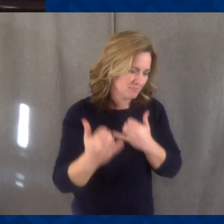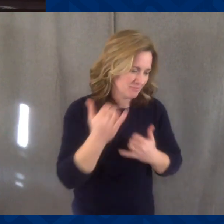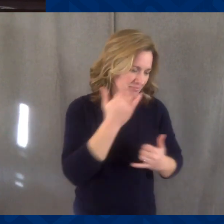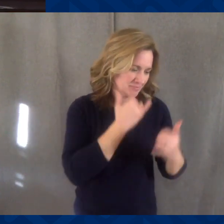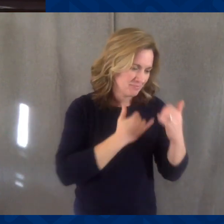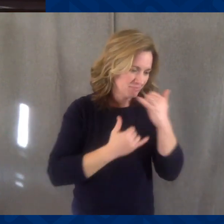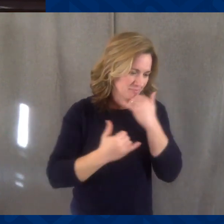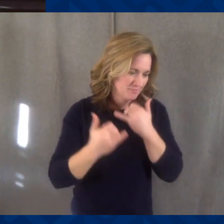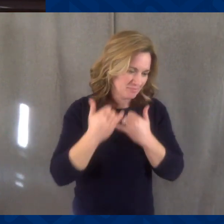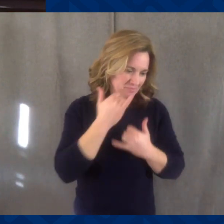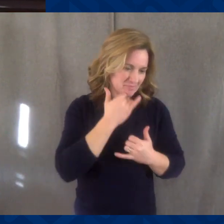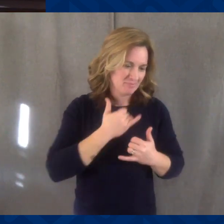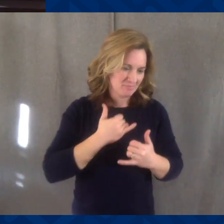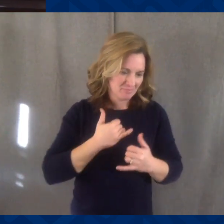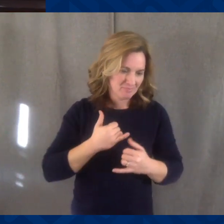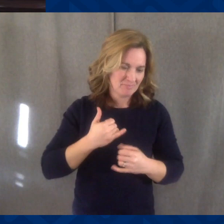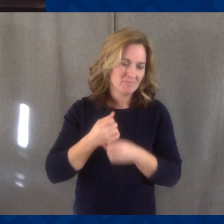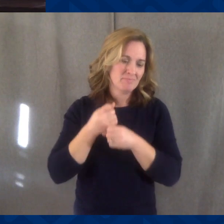transgressions,